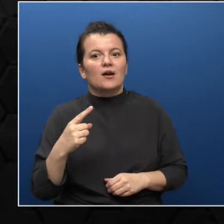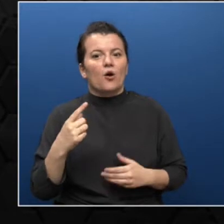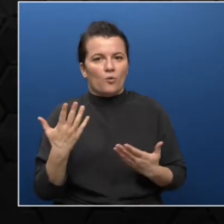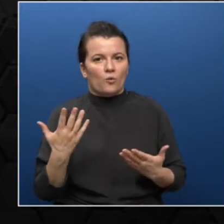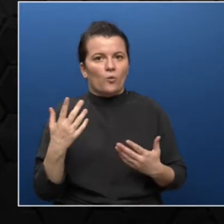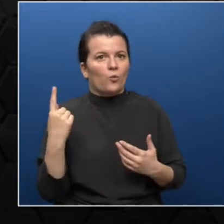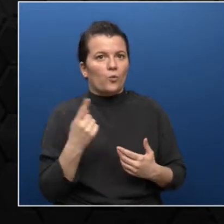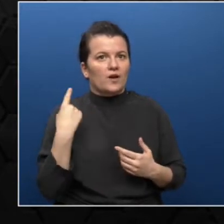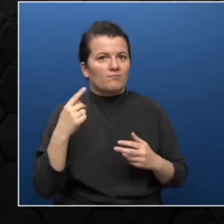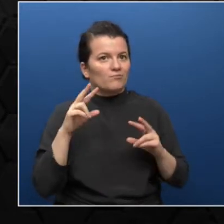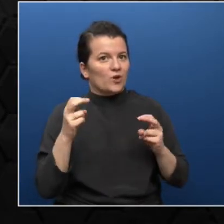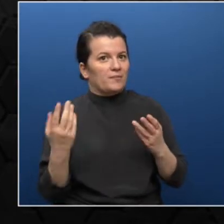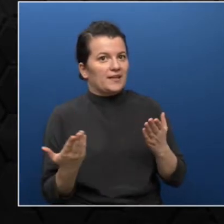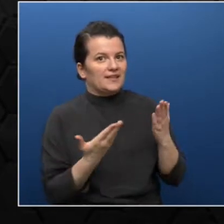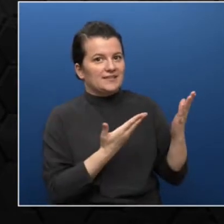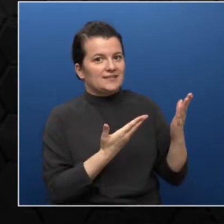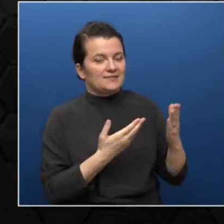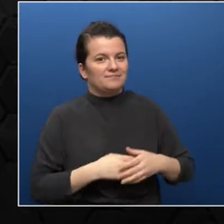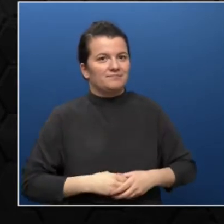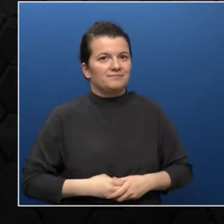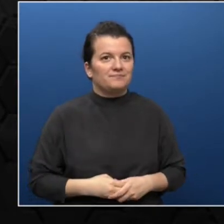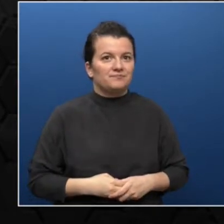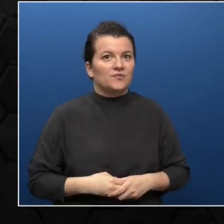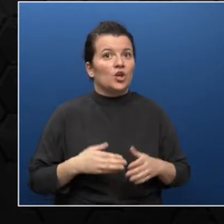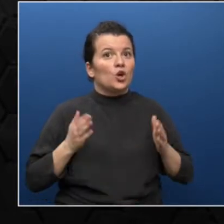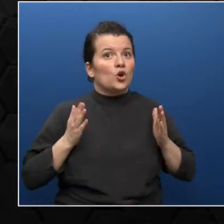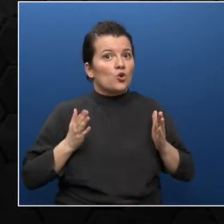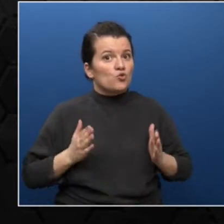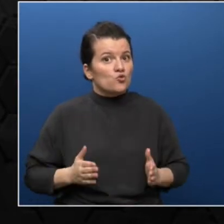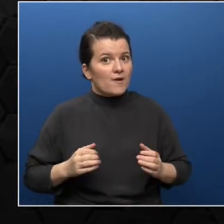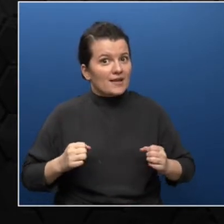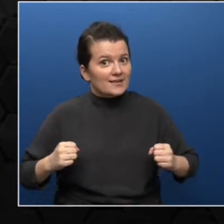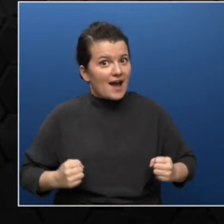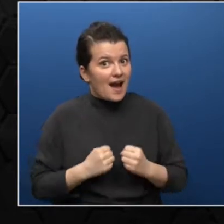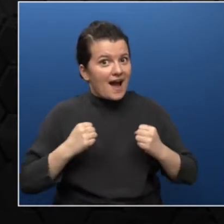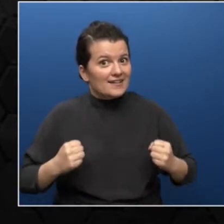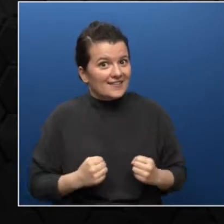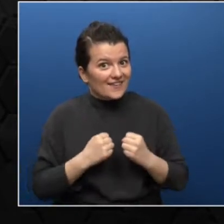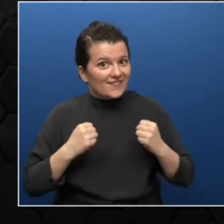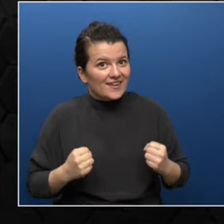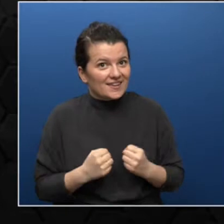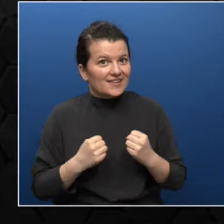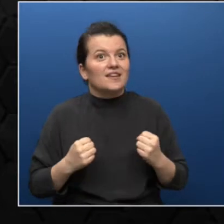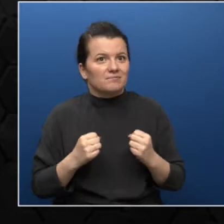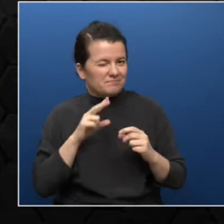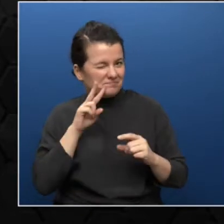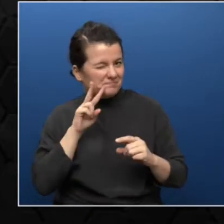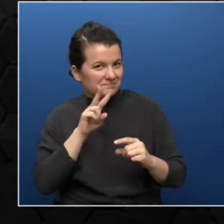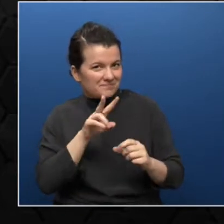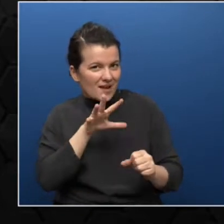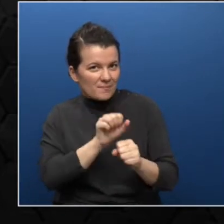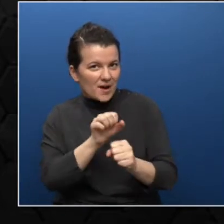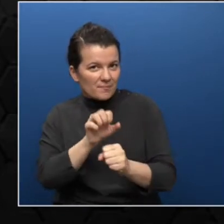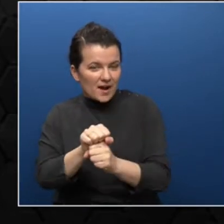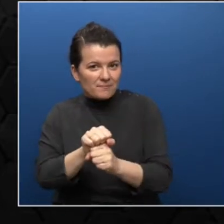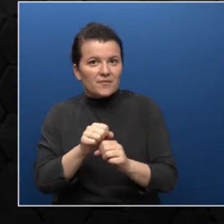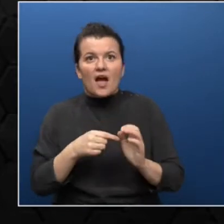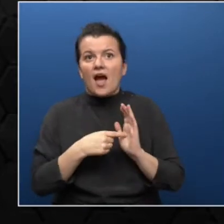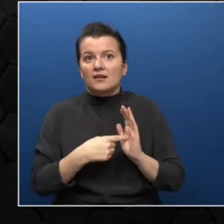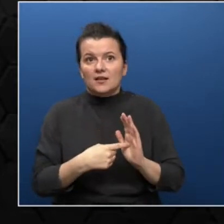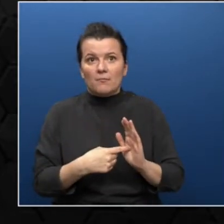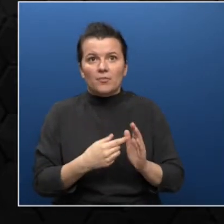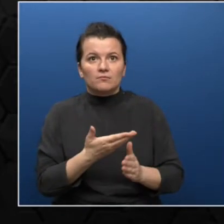doing. Human activity recognition, monitoring the recovery of orthopedic patients. So